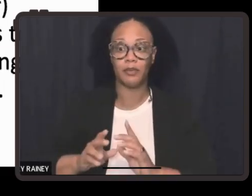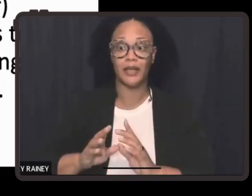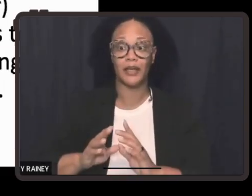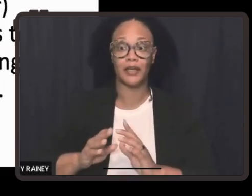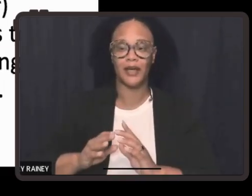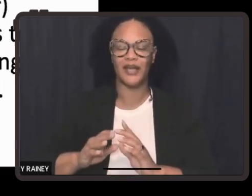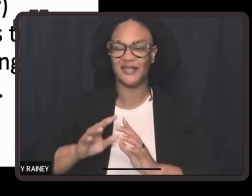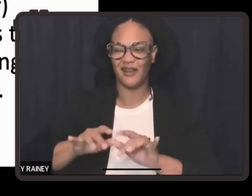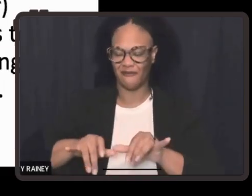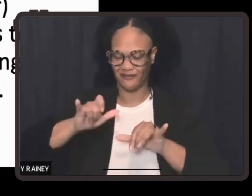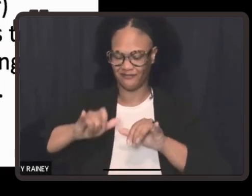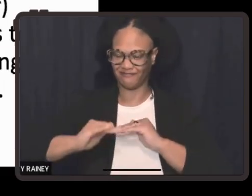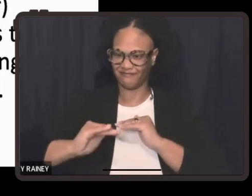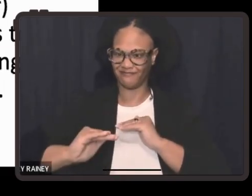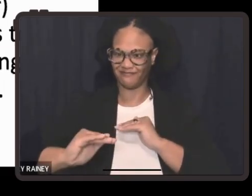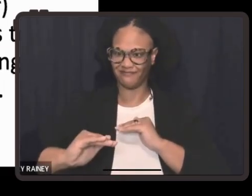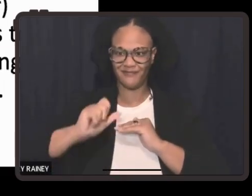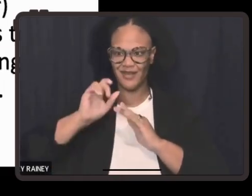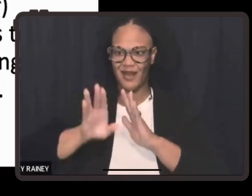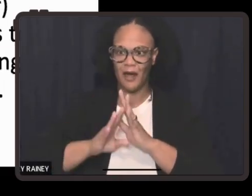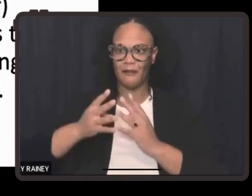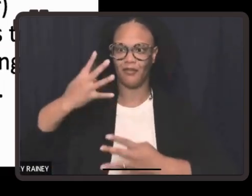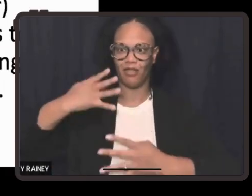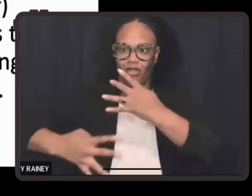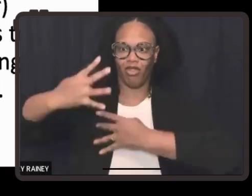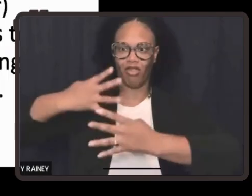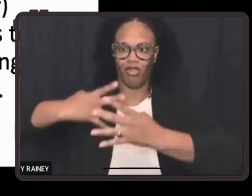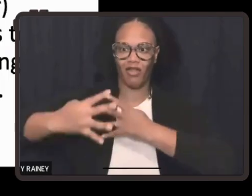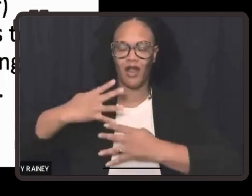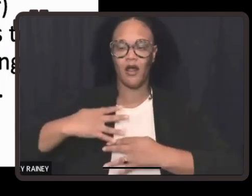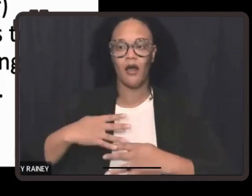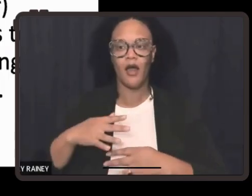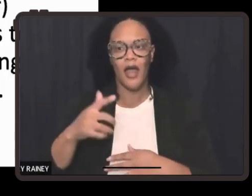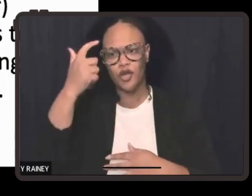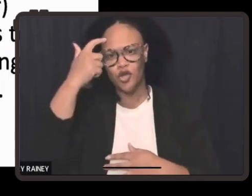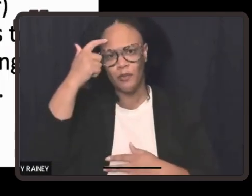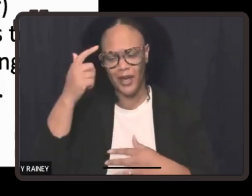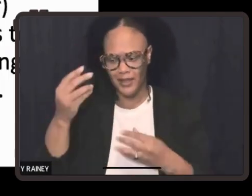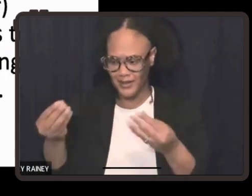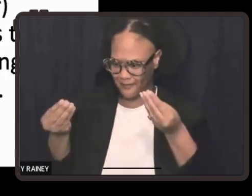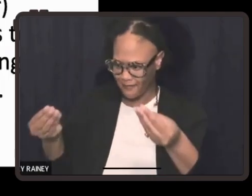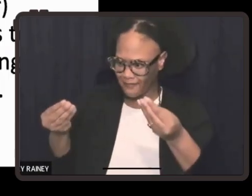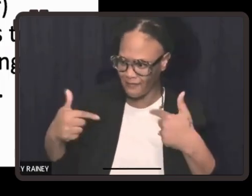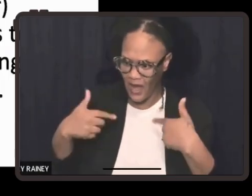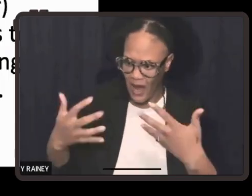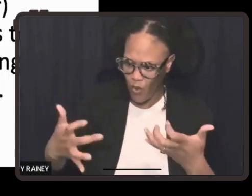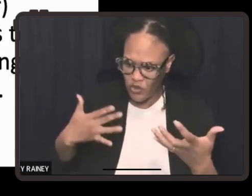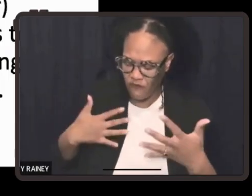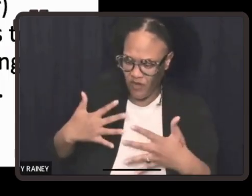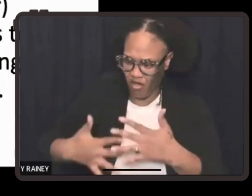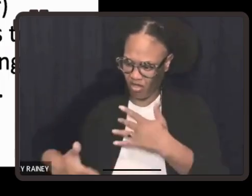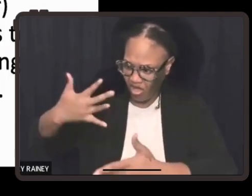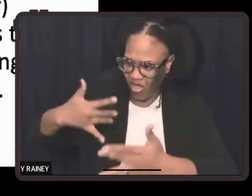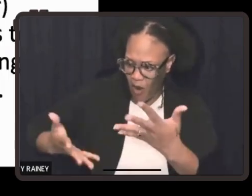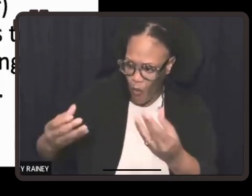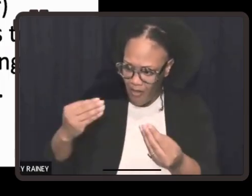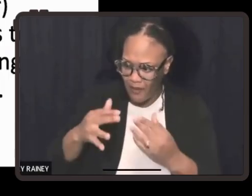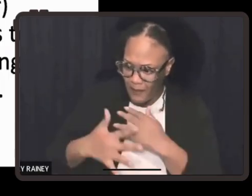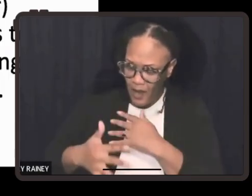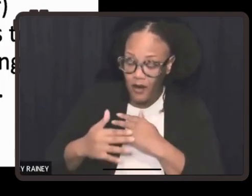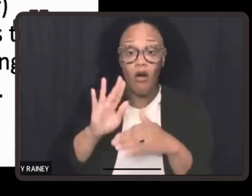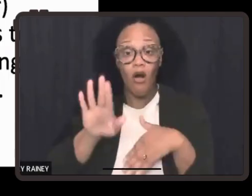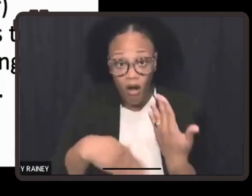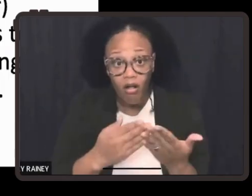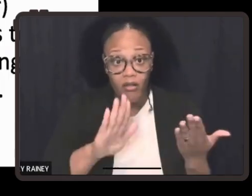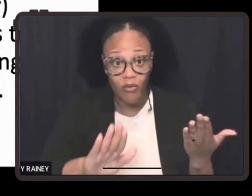the tachycardia, because your brain is saying, I want some blood, I want to feel the heart, you know, all the organ systems want that. So our